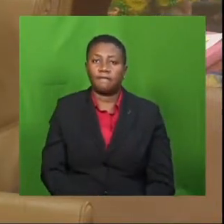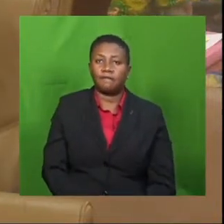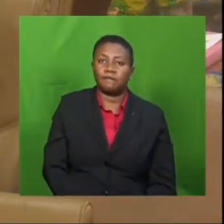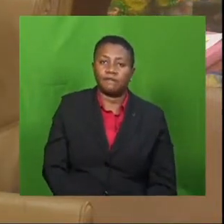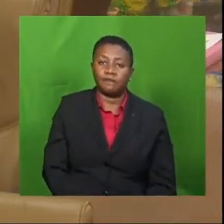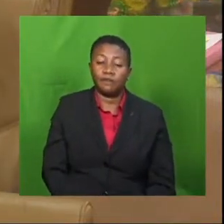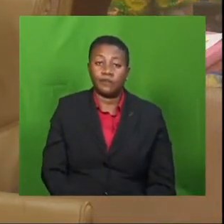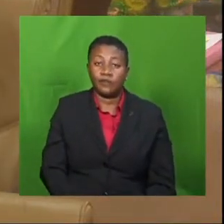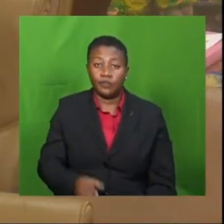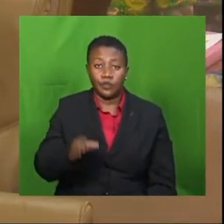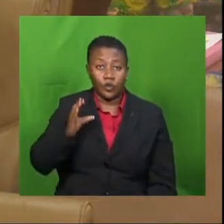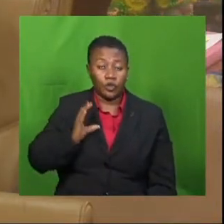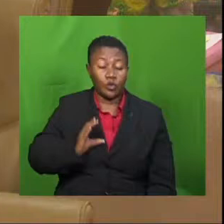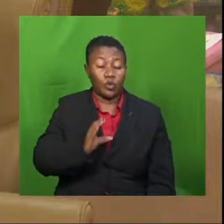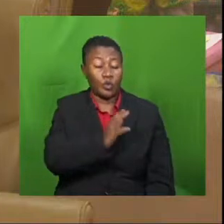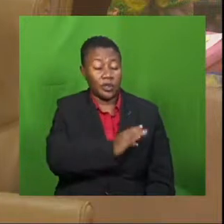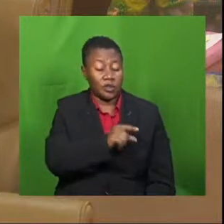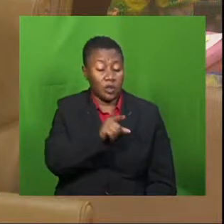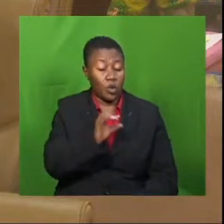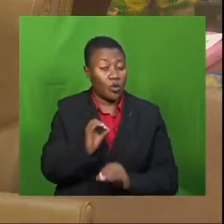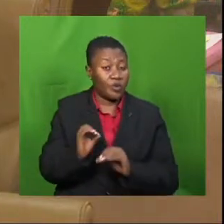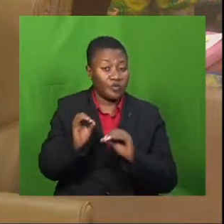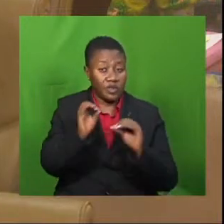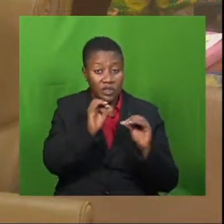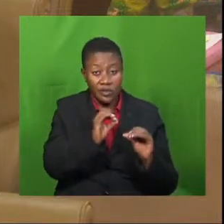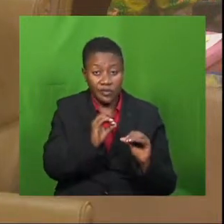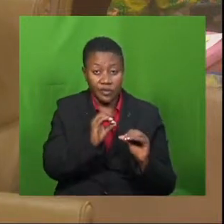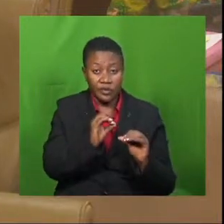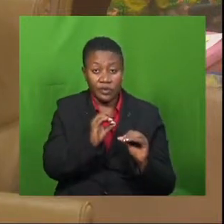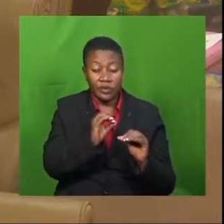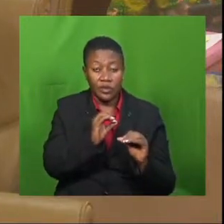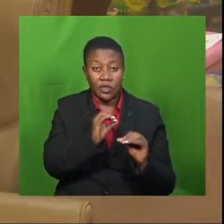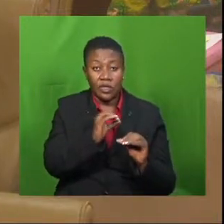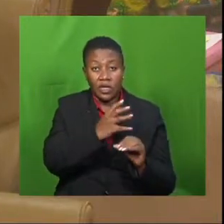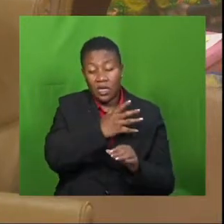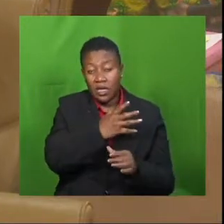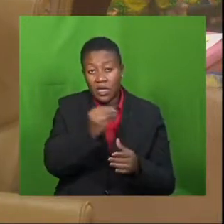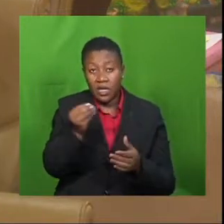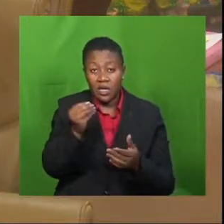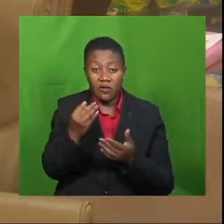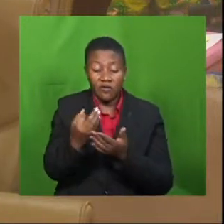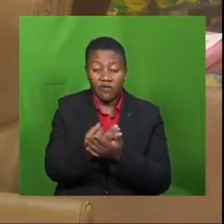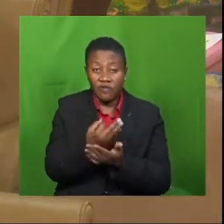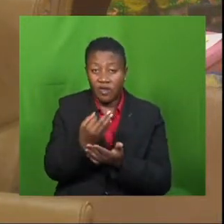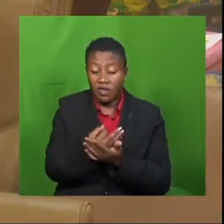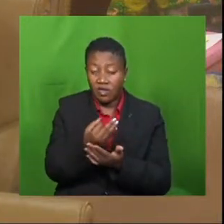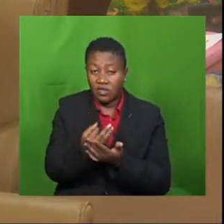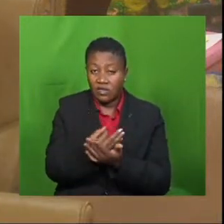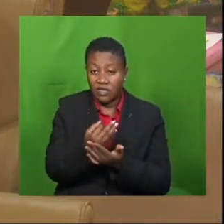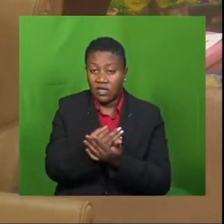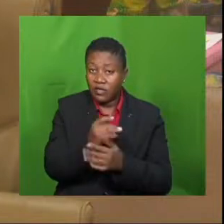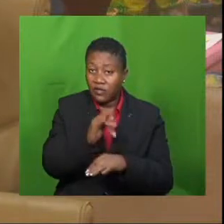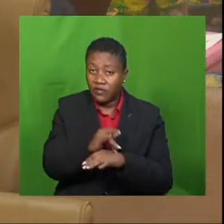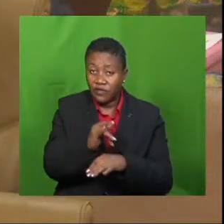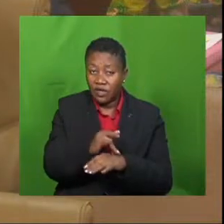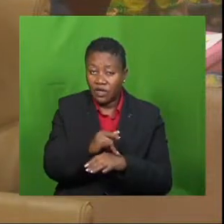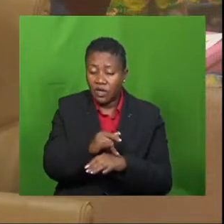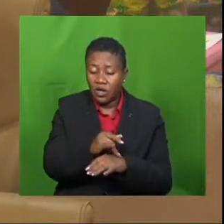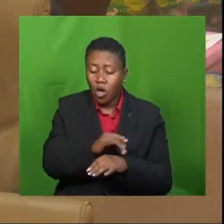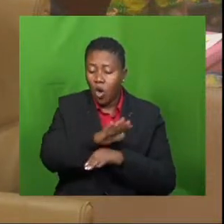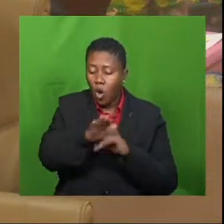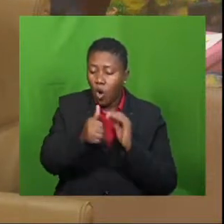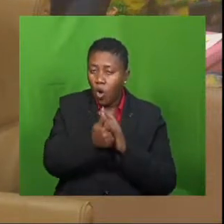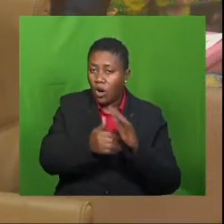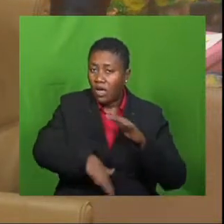The committee's observations and the financial impact covered under paragraph 8.